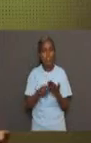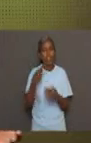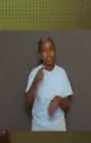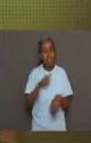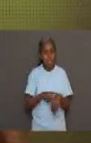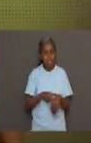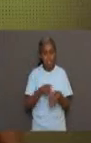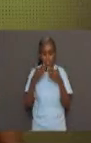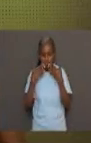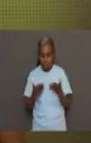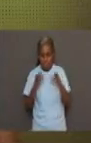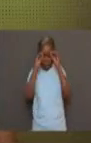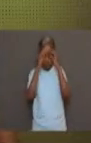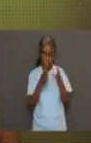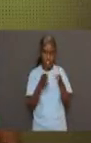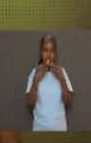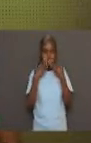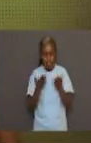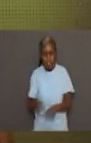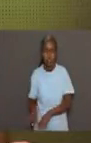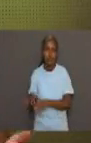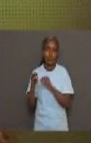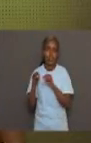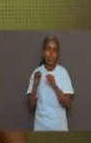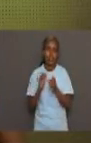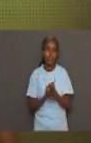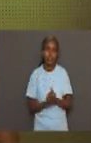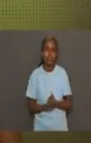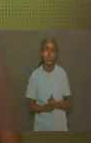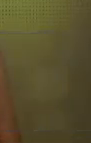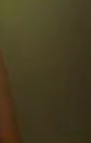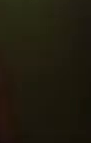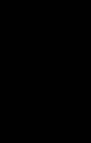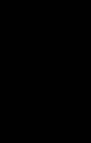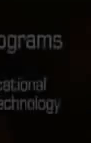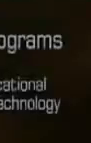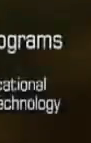Until next time, thank you, teacher. Thank you, students.